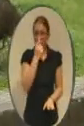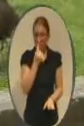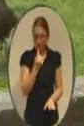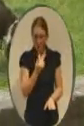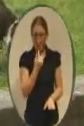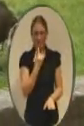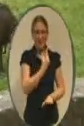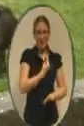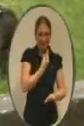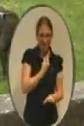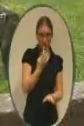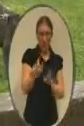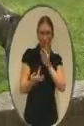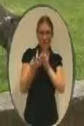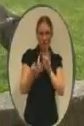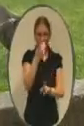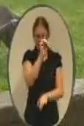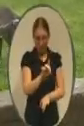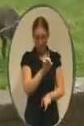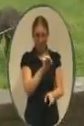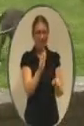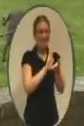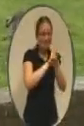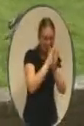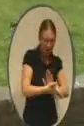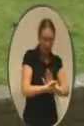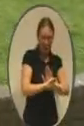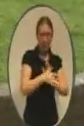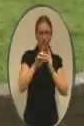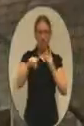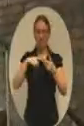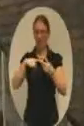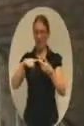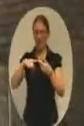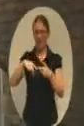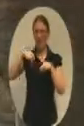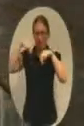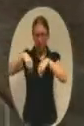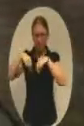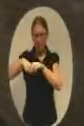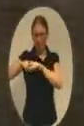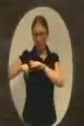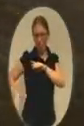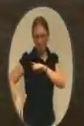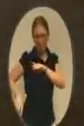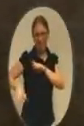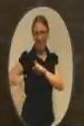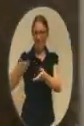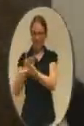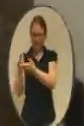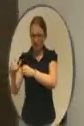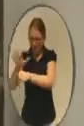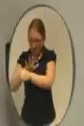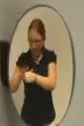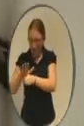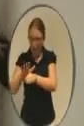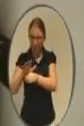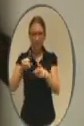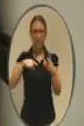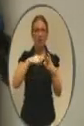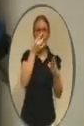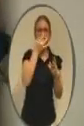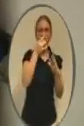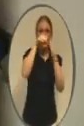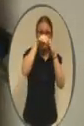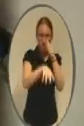letting dogs foul the shared areas, blocking rubbish chutes or dumping rubbish. You may not store any